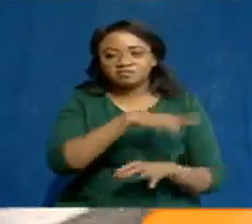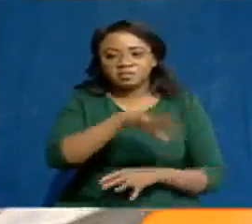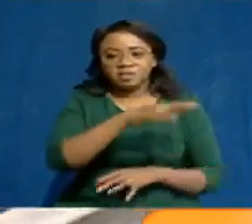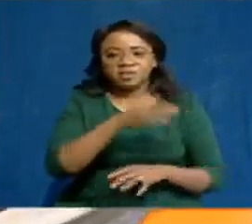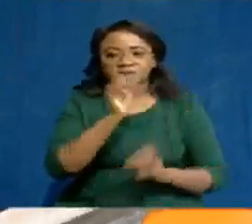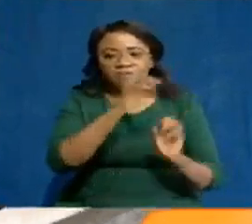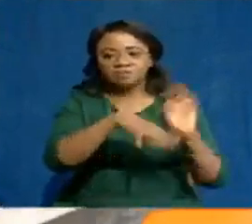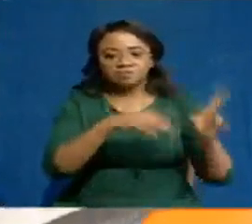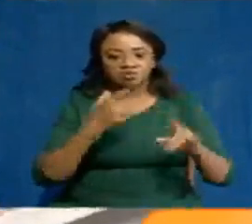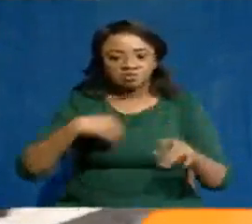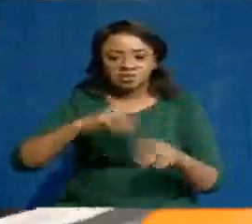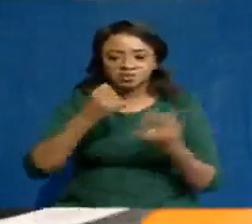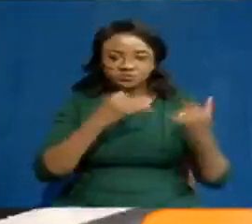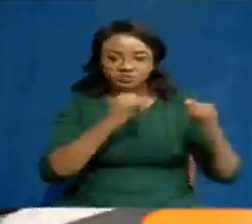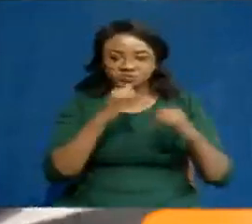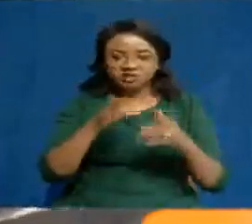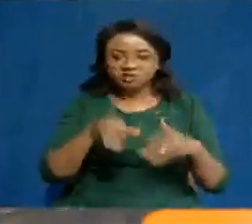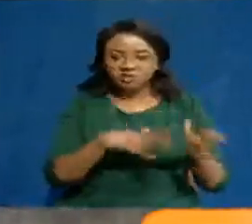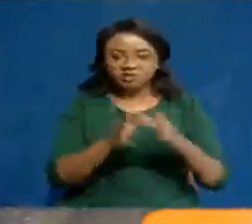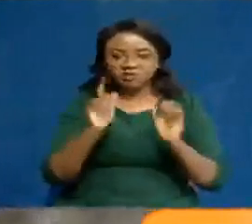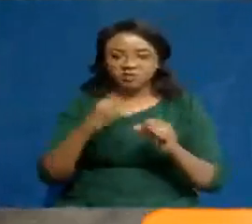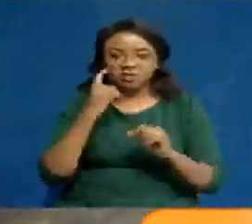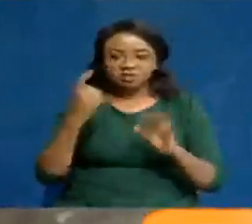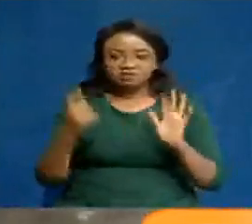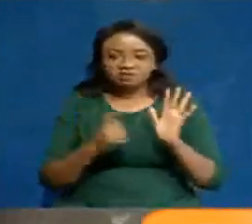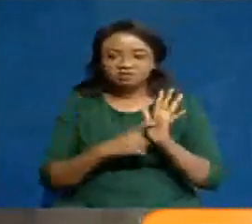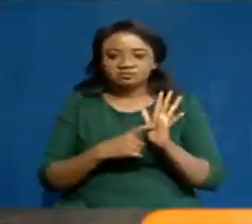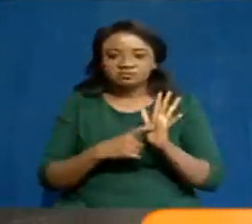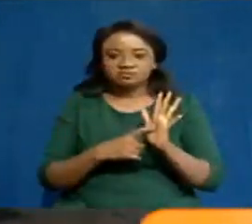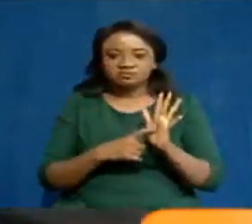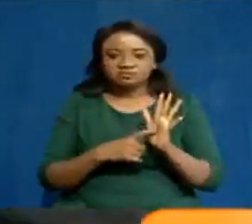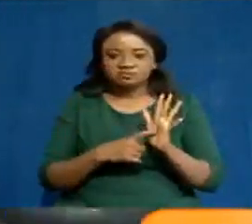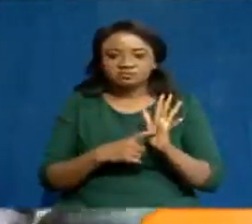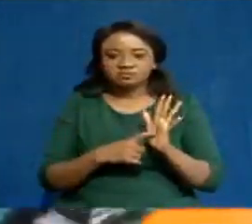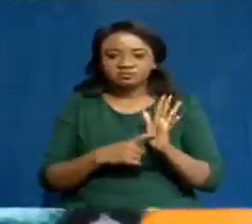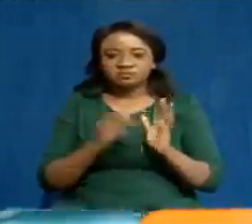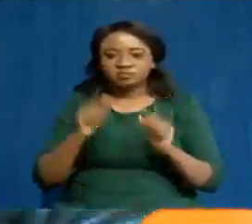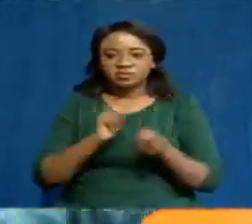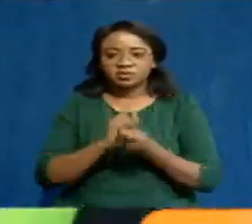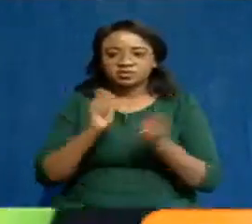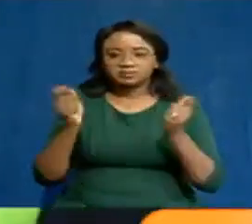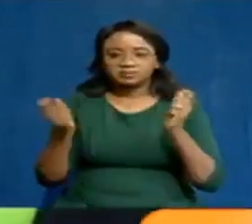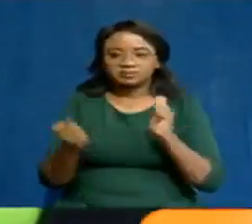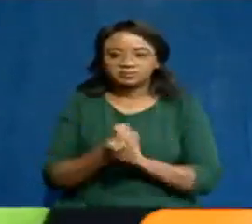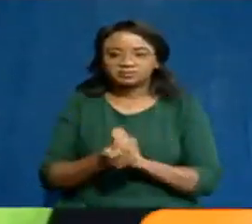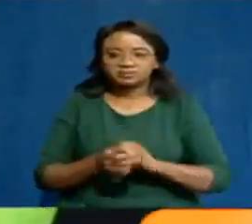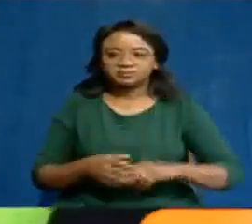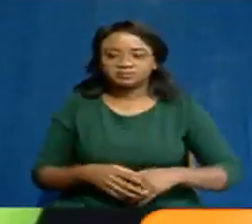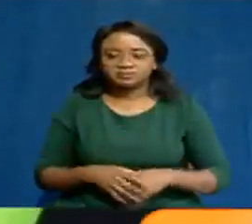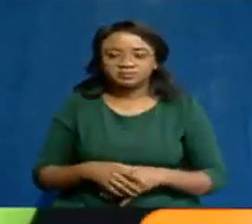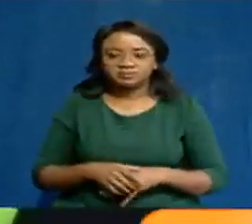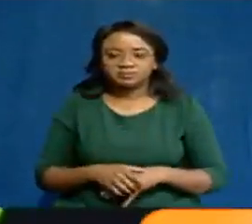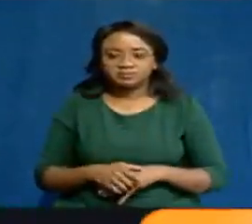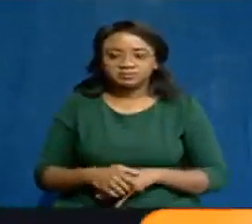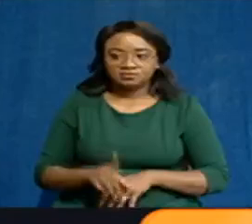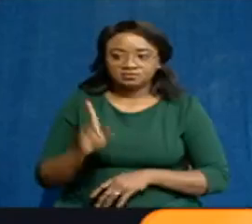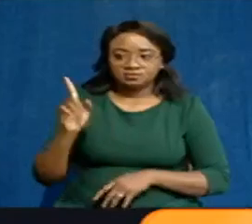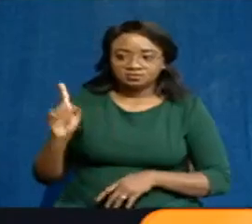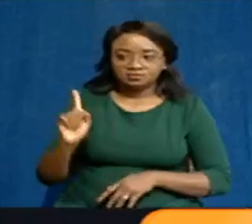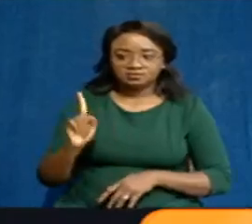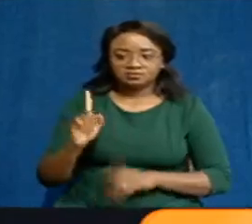on how we can come up with innovative solutions to actually turn it into compost. Baus Taka has particularly embarked